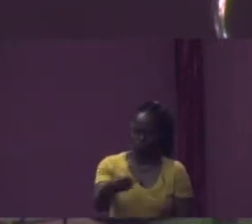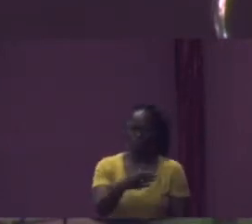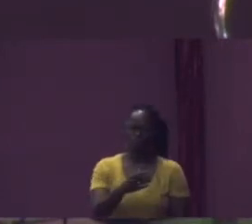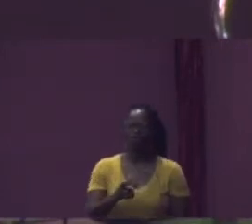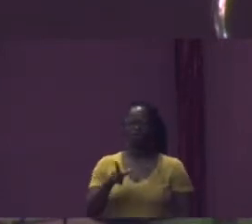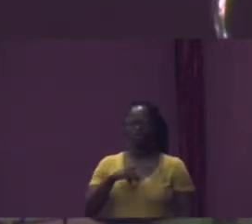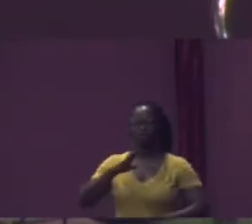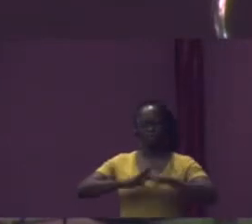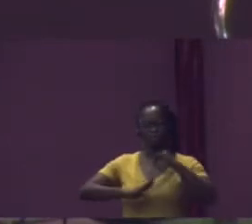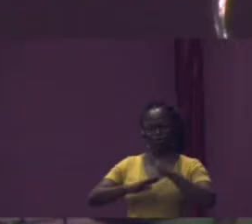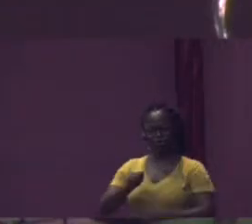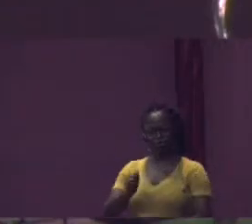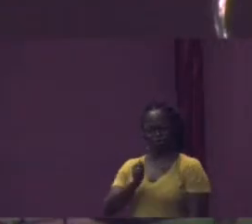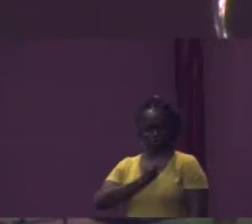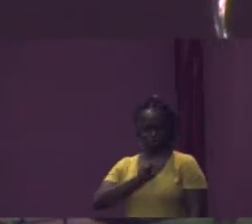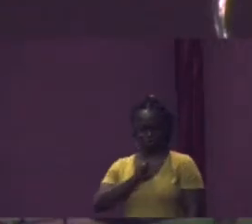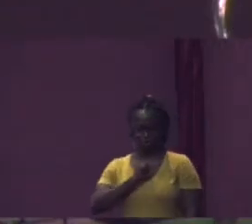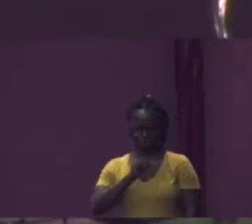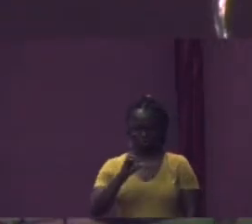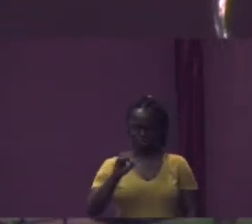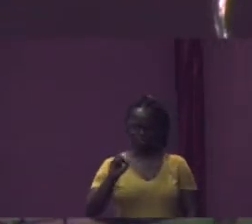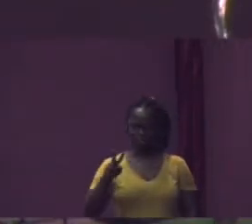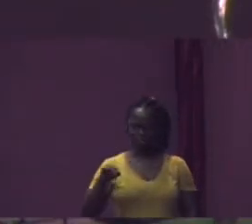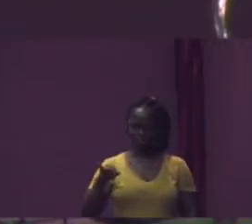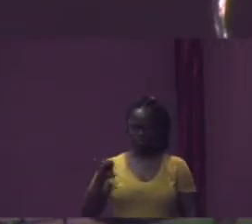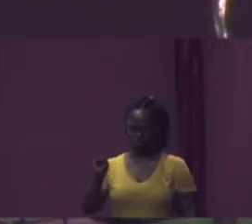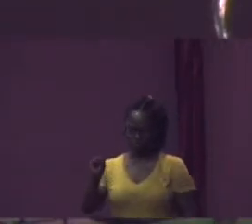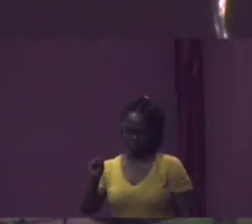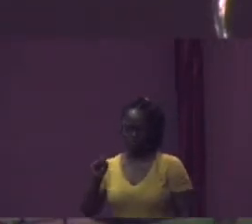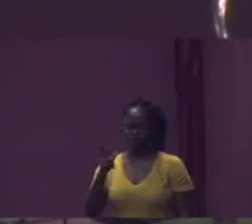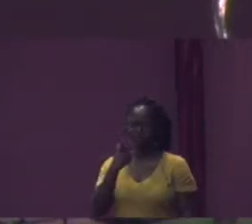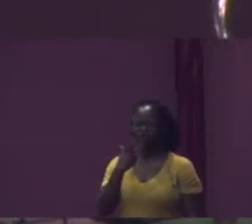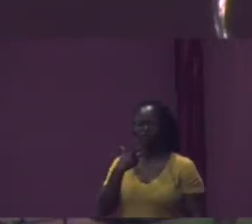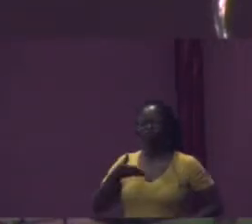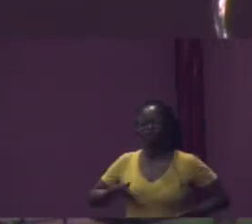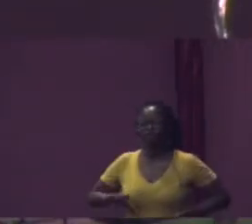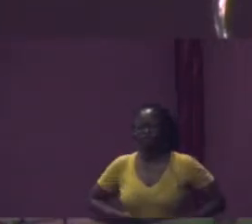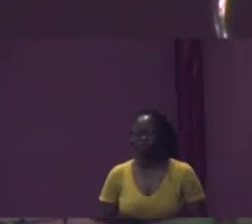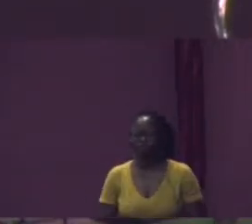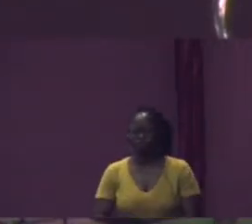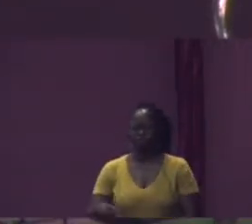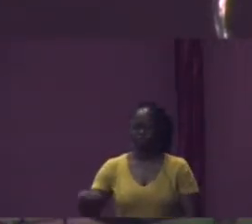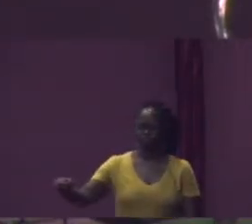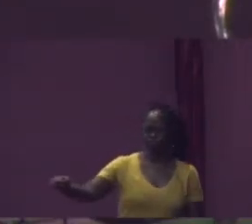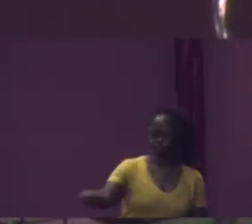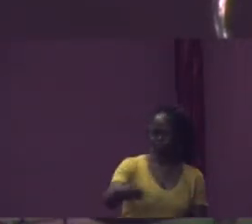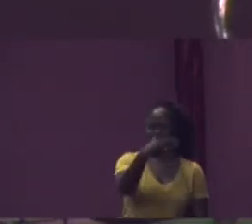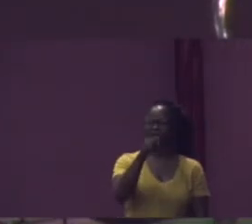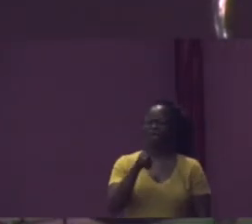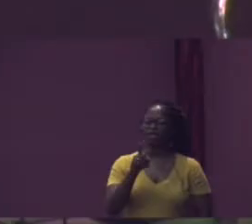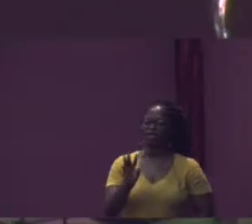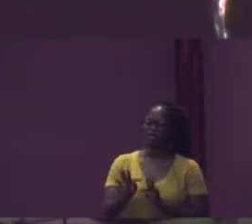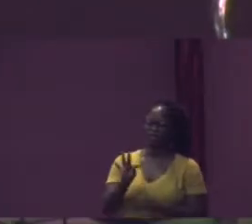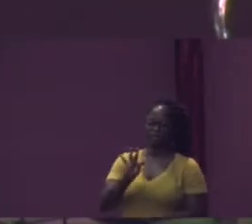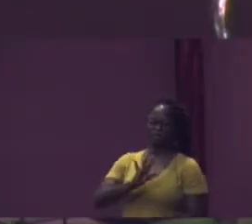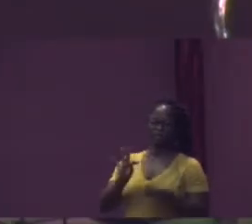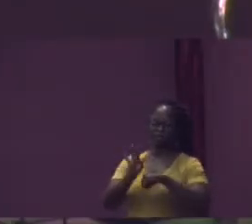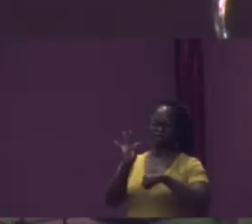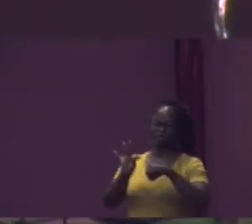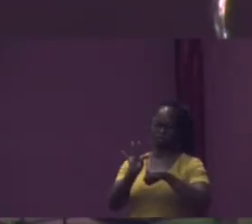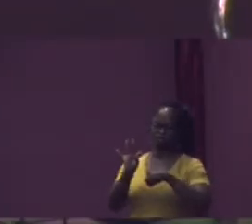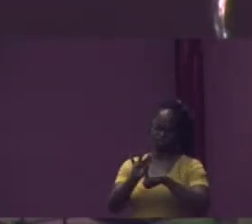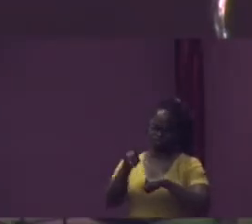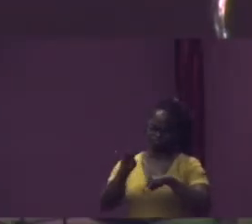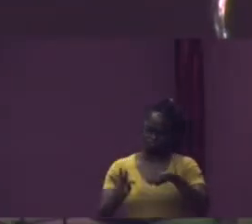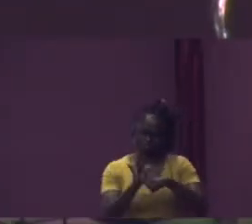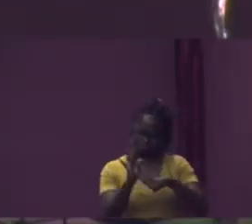Floyd describes this model of birth as a technocratic model of birth. Its definition is that it